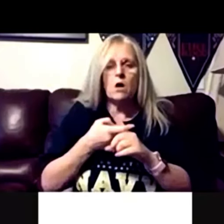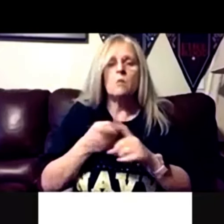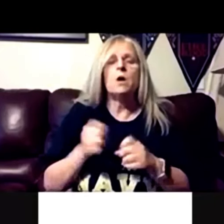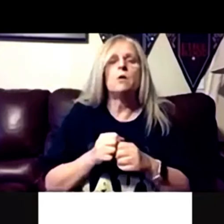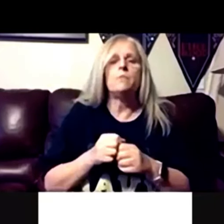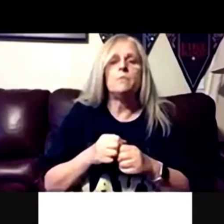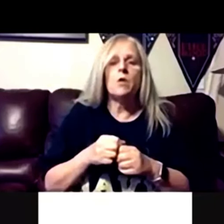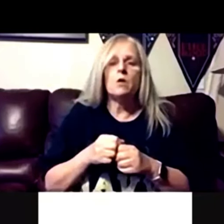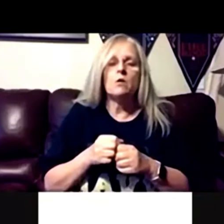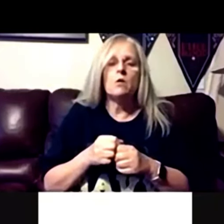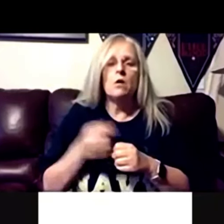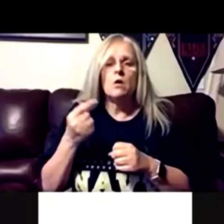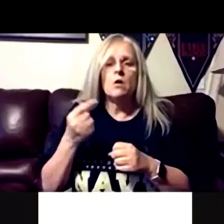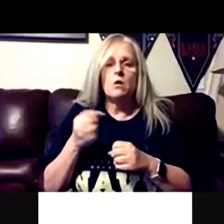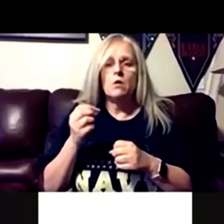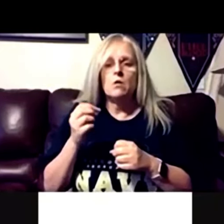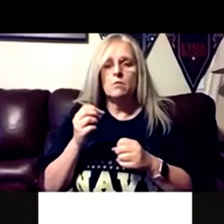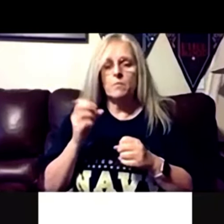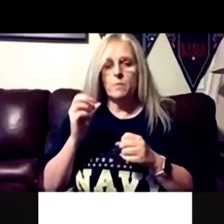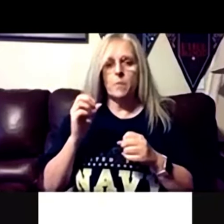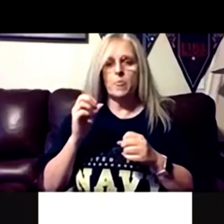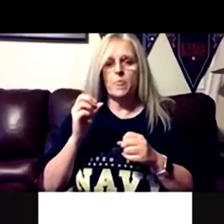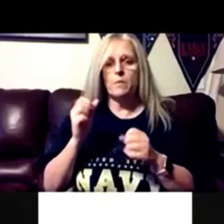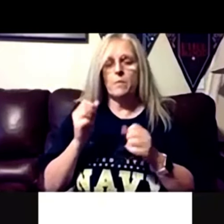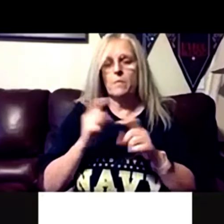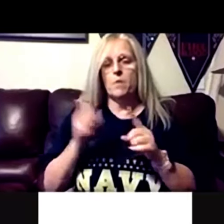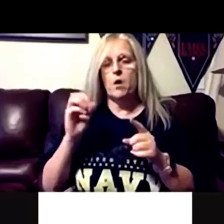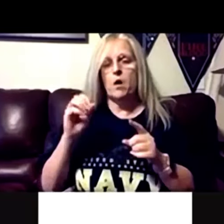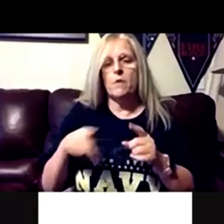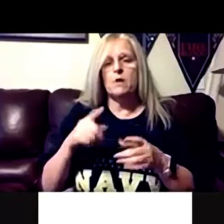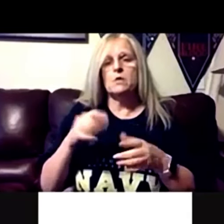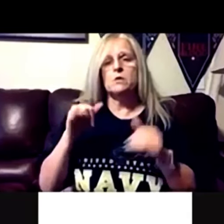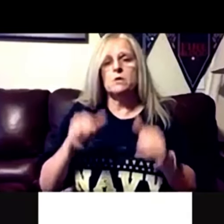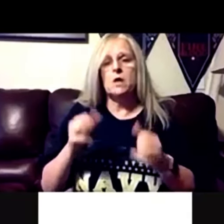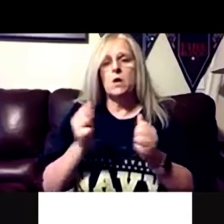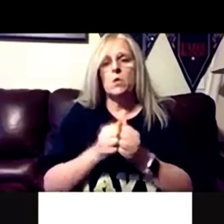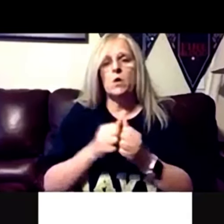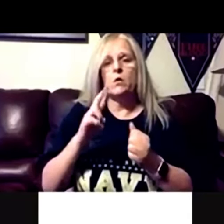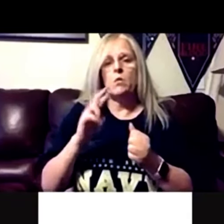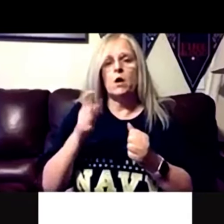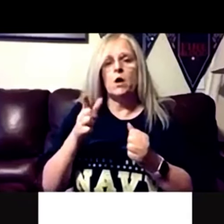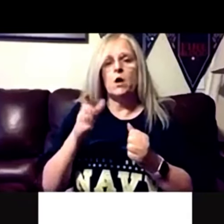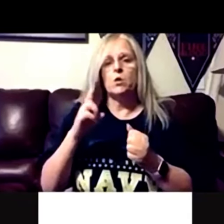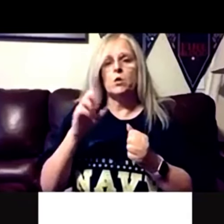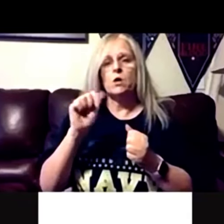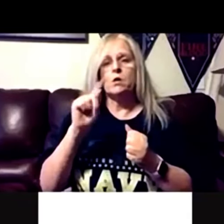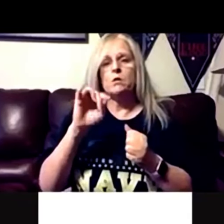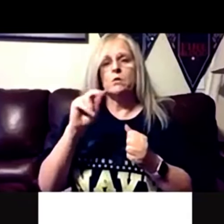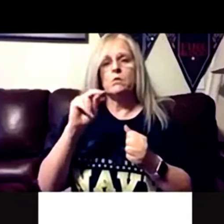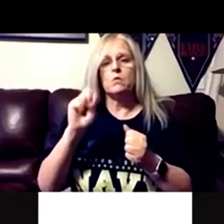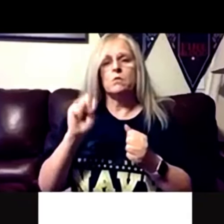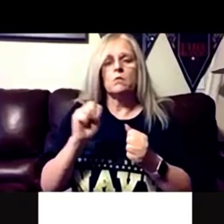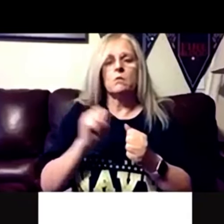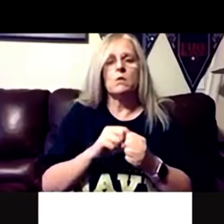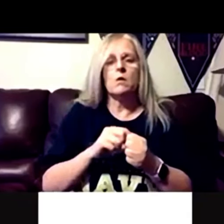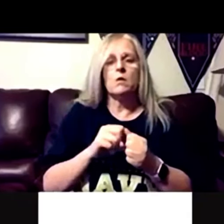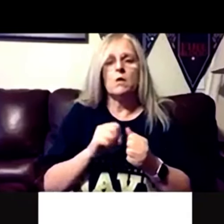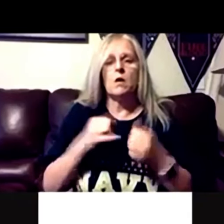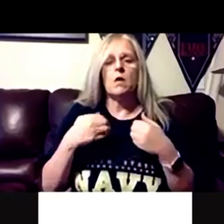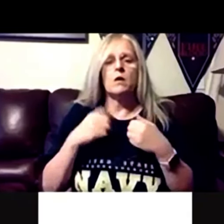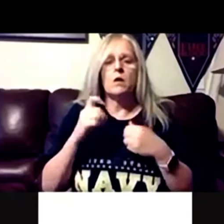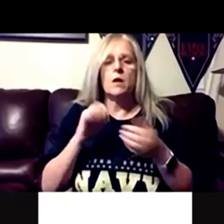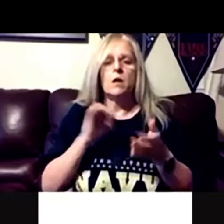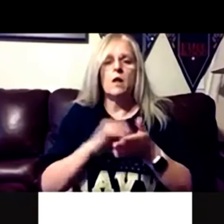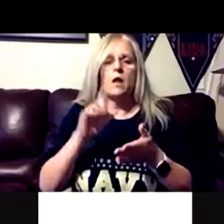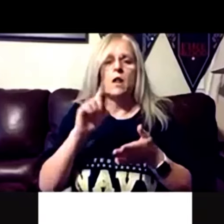for ONPASSIVE to stay up with the regulations, we have to have that label on us, independent resellers